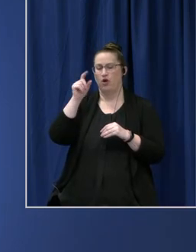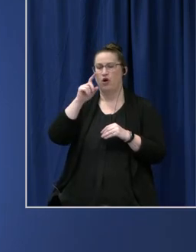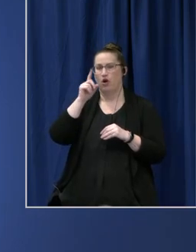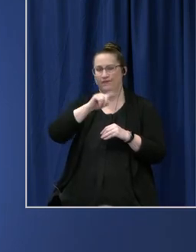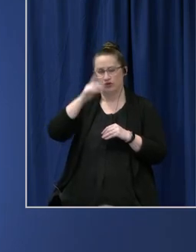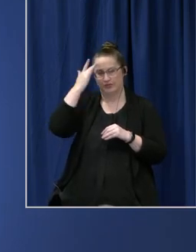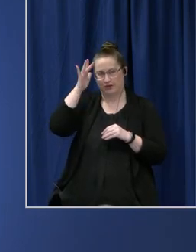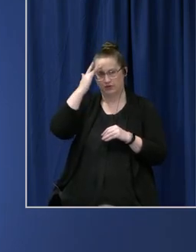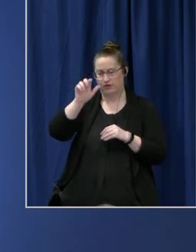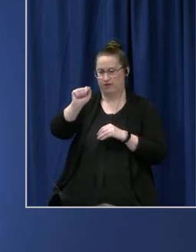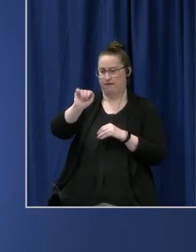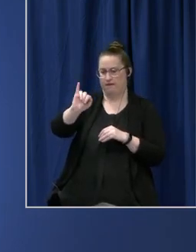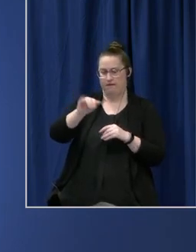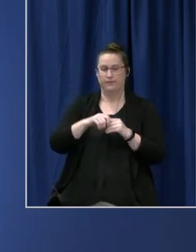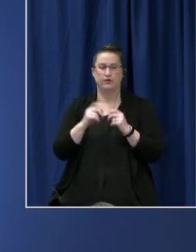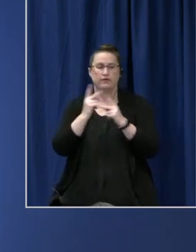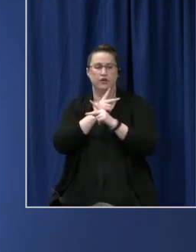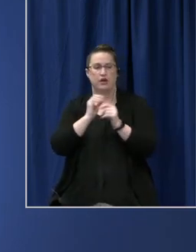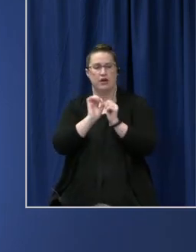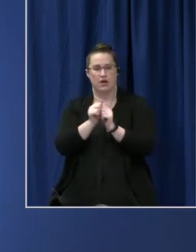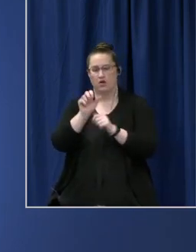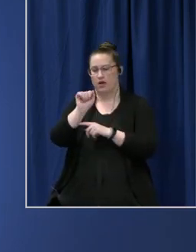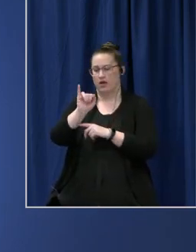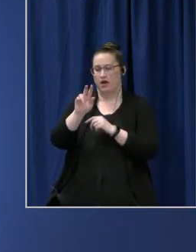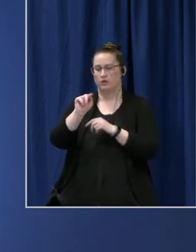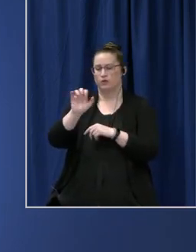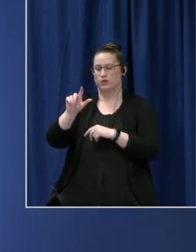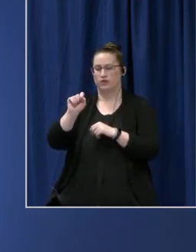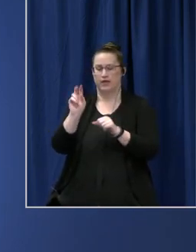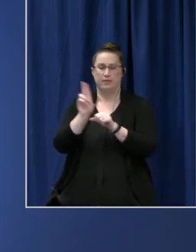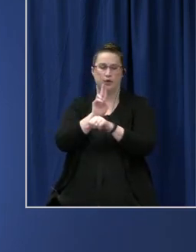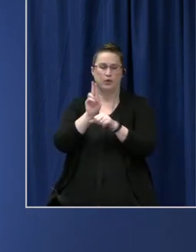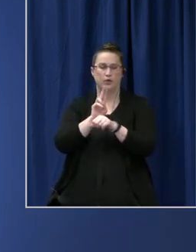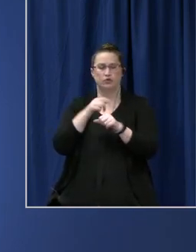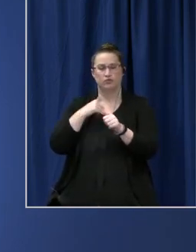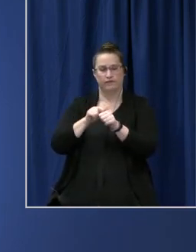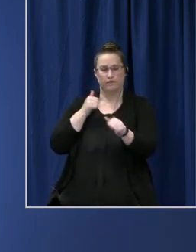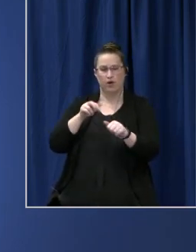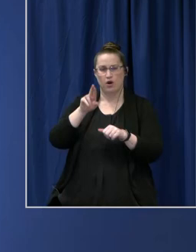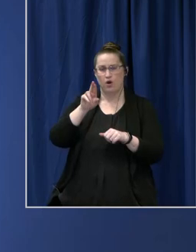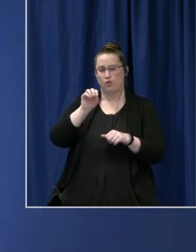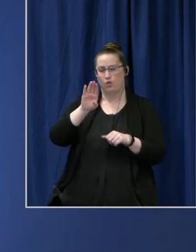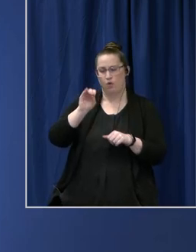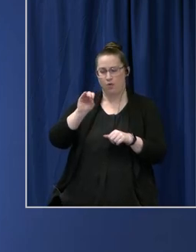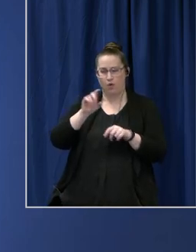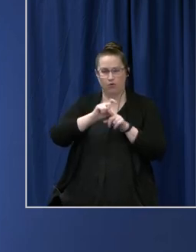an effort to see how AI tools can be used to prevent unwanted robocalls and robotexts.